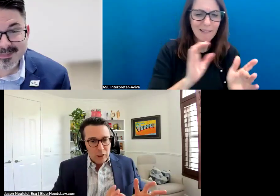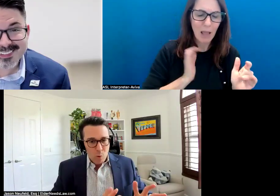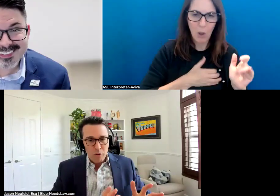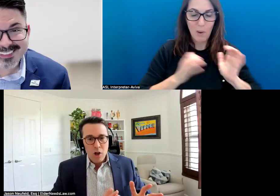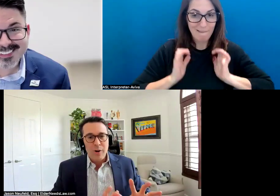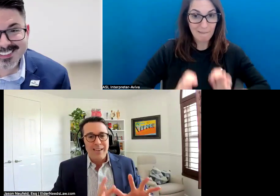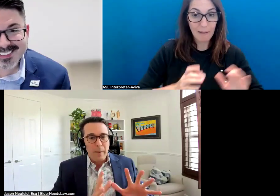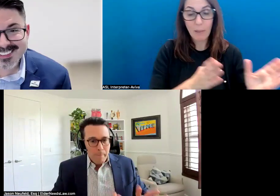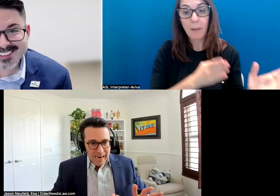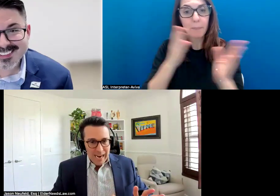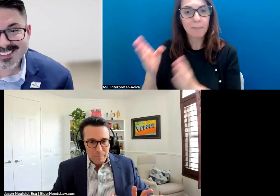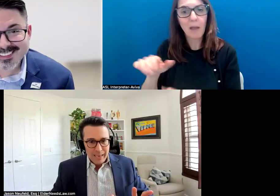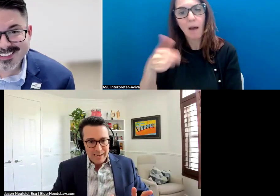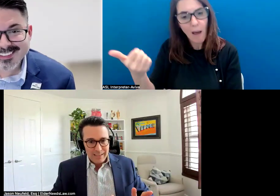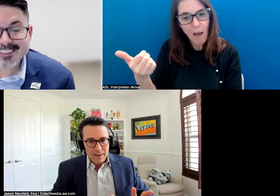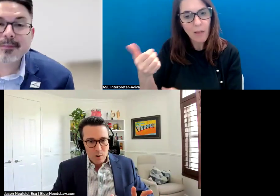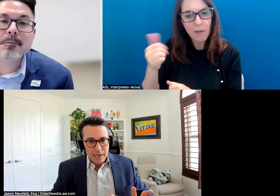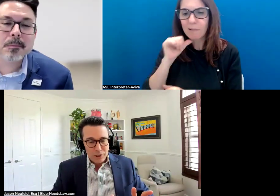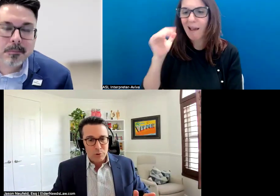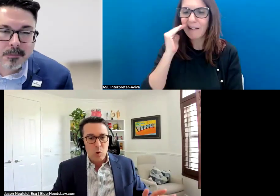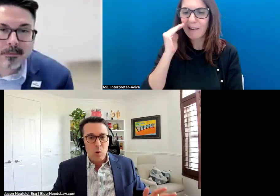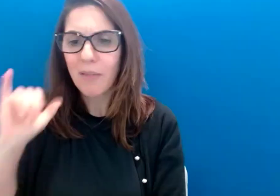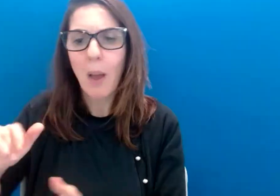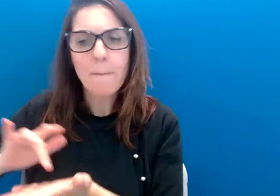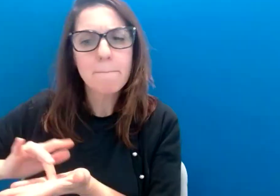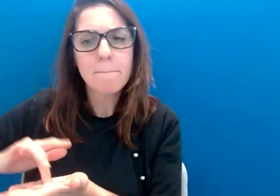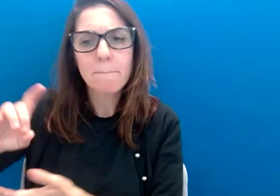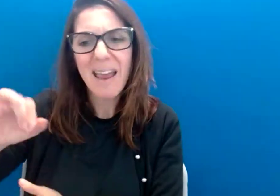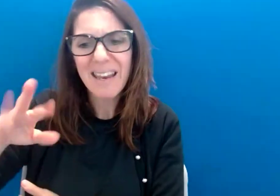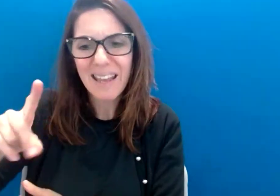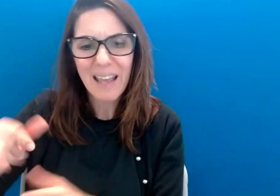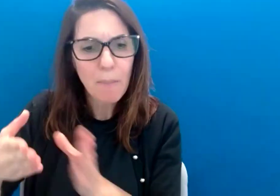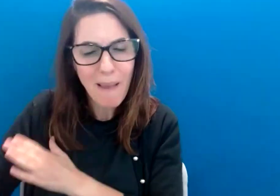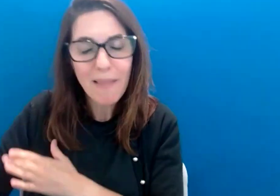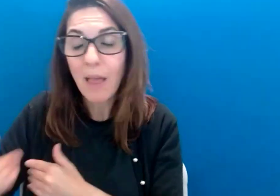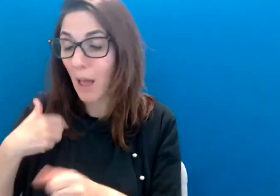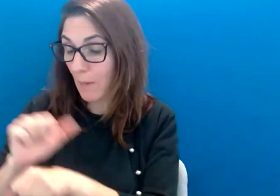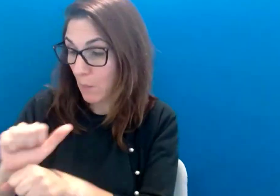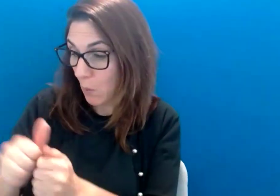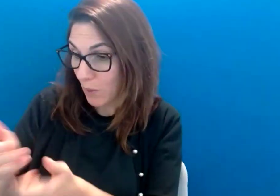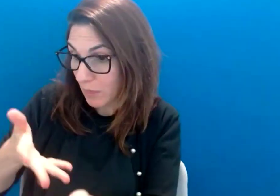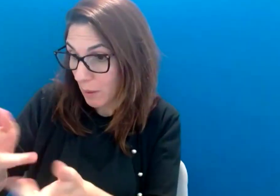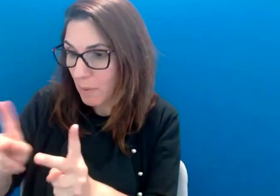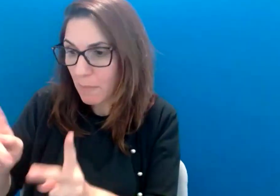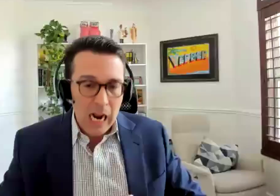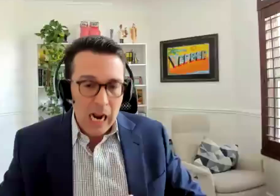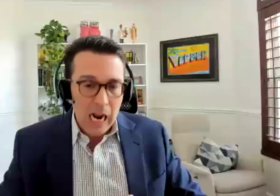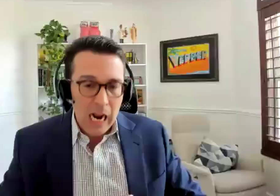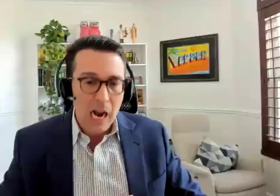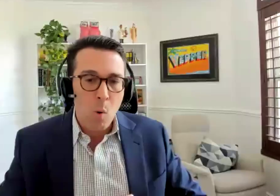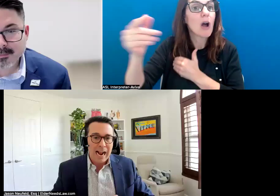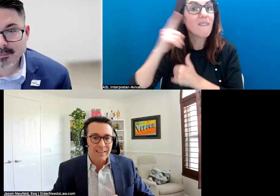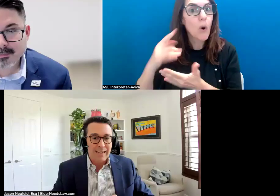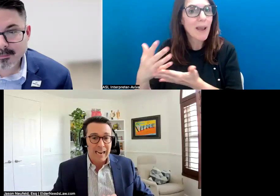bit less well known is the Medicaid planning side of what I do. So I work with people who typically they have too much by way of income